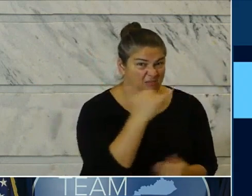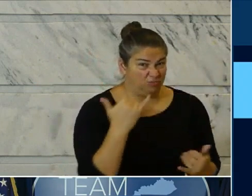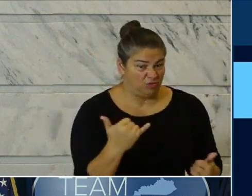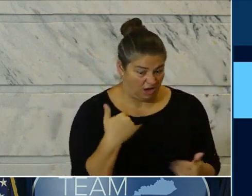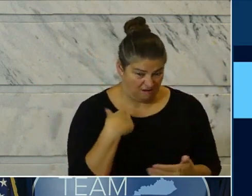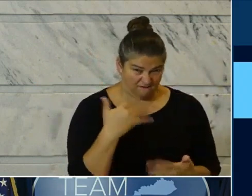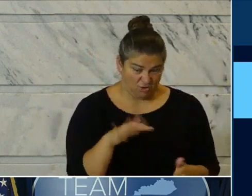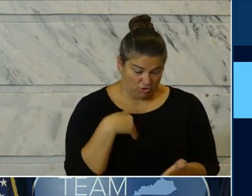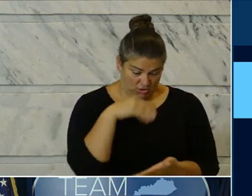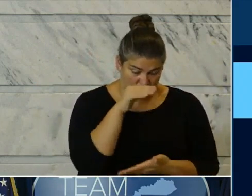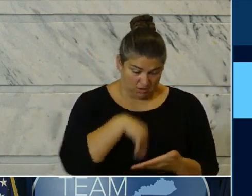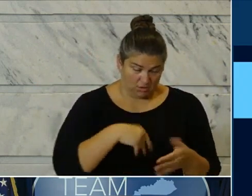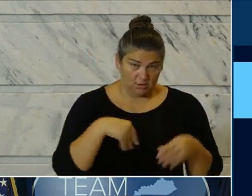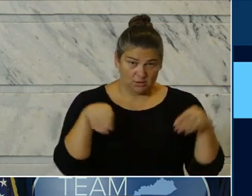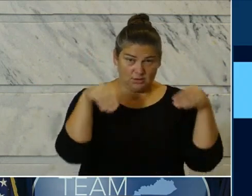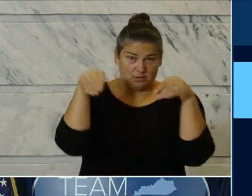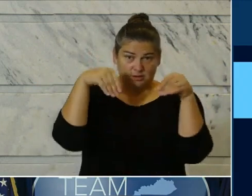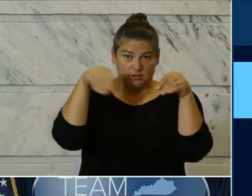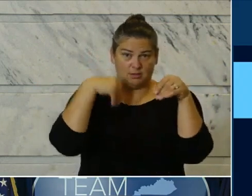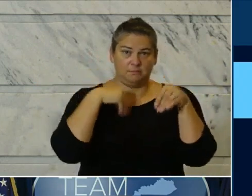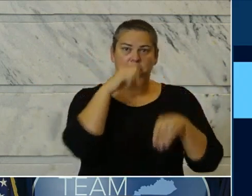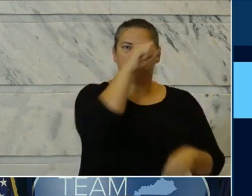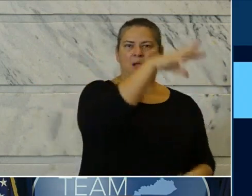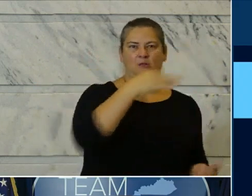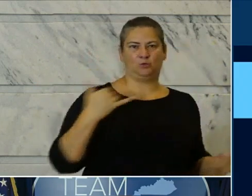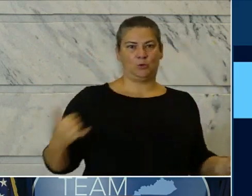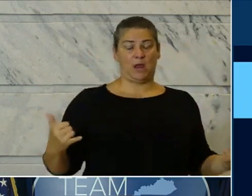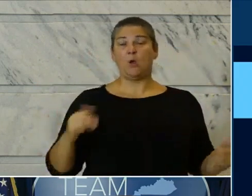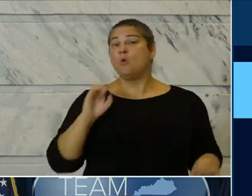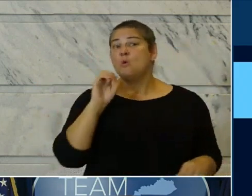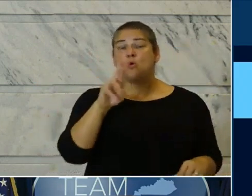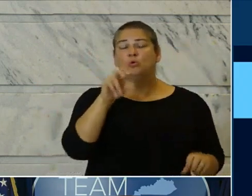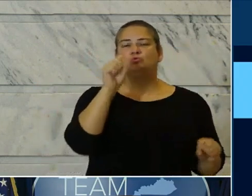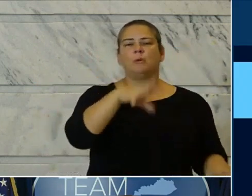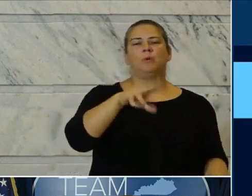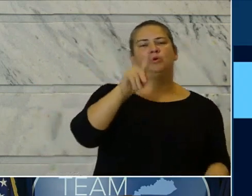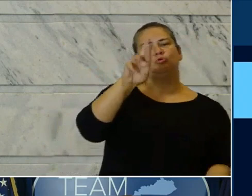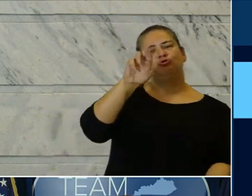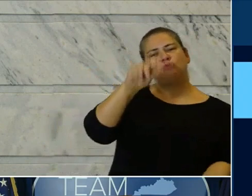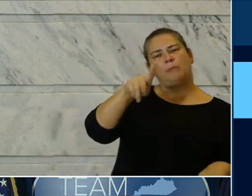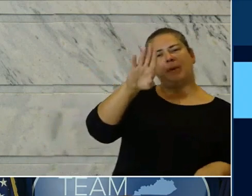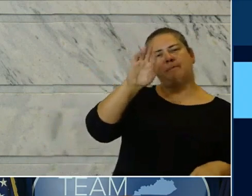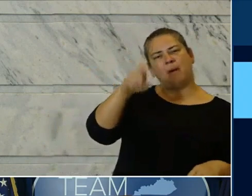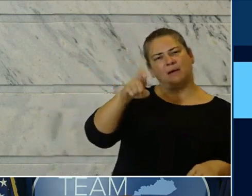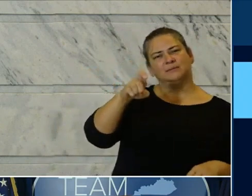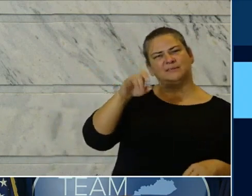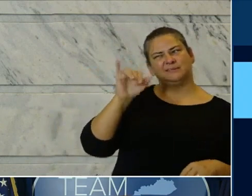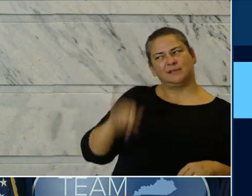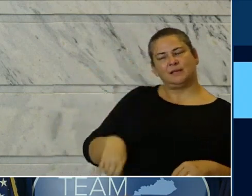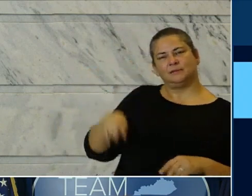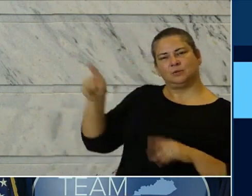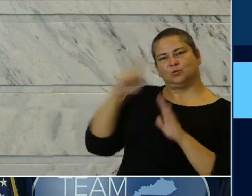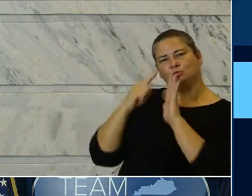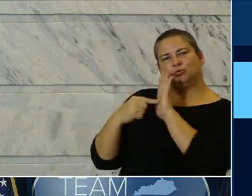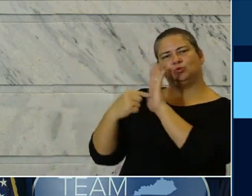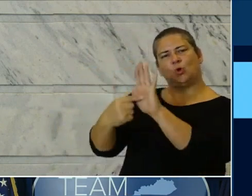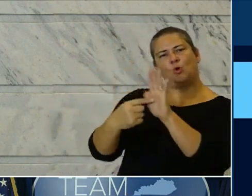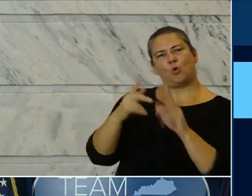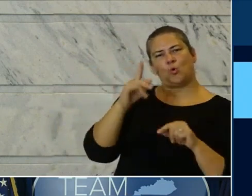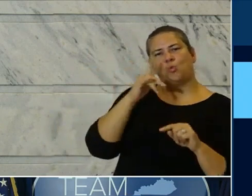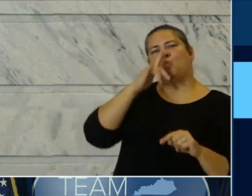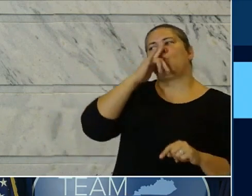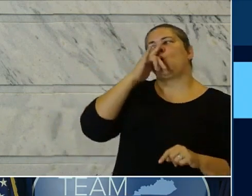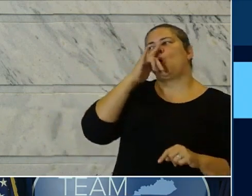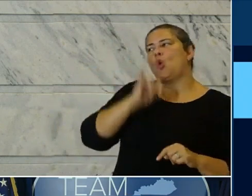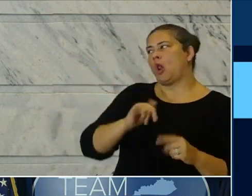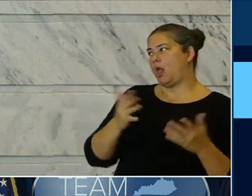voted. Or you can drop it in a drop box, which the First Lady's going to do, and we're going to show people what that looks